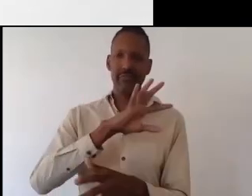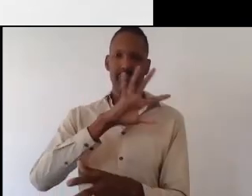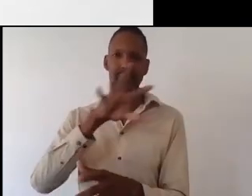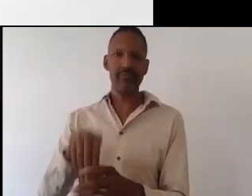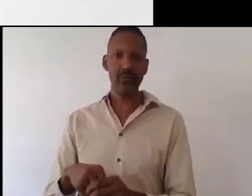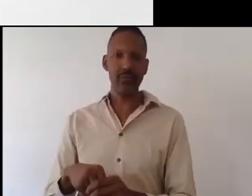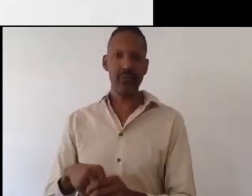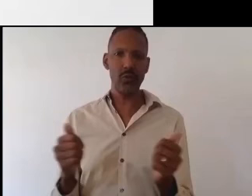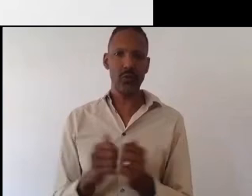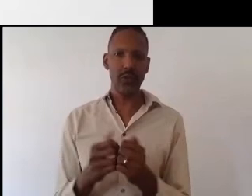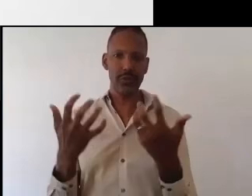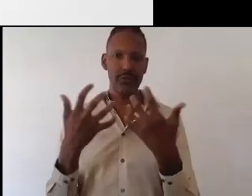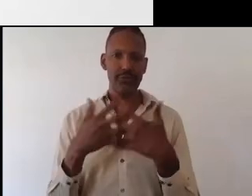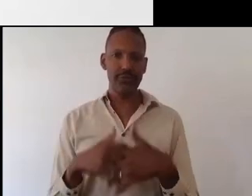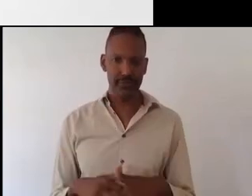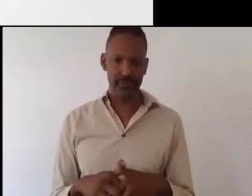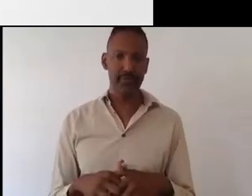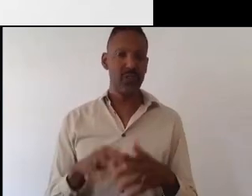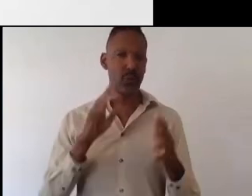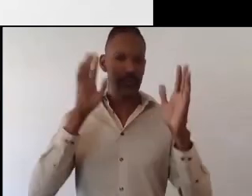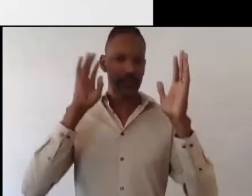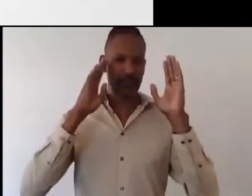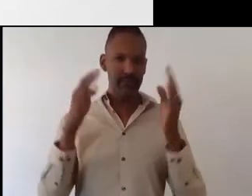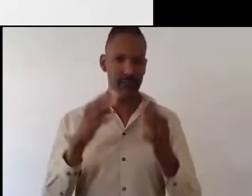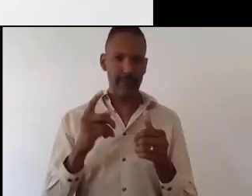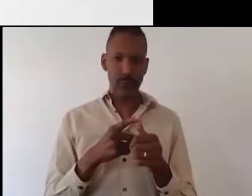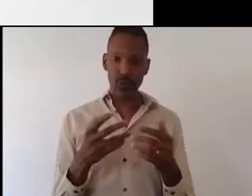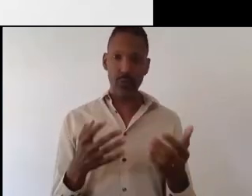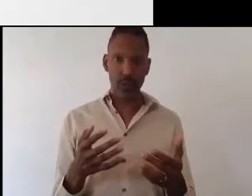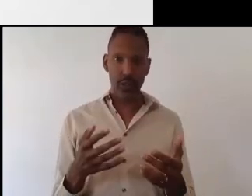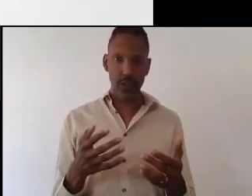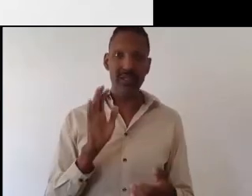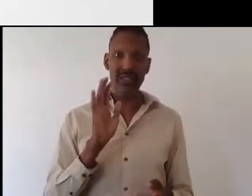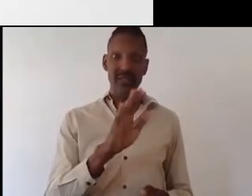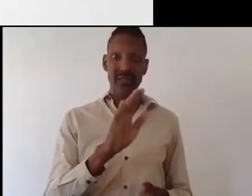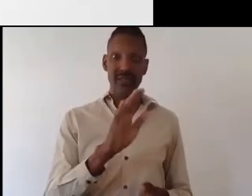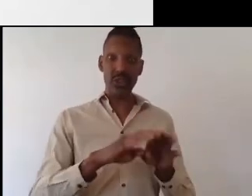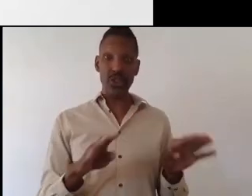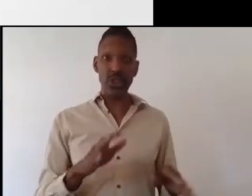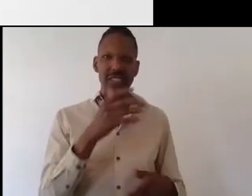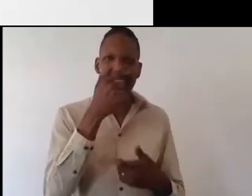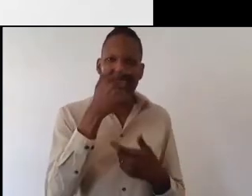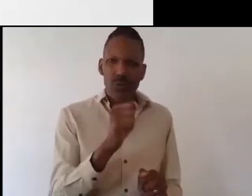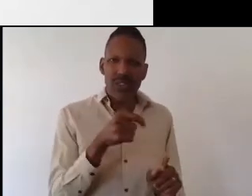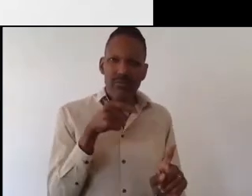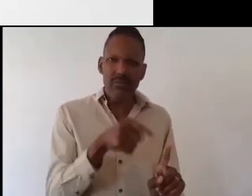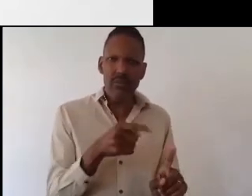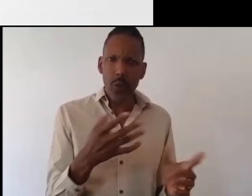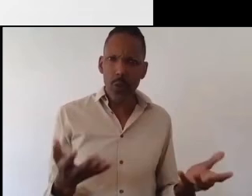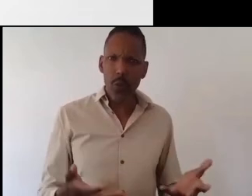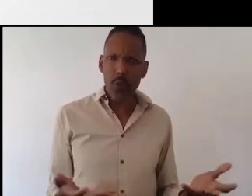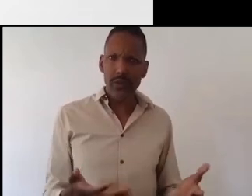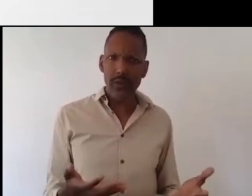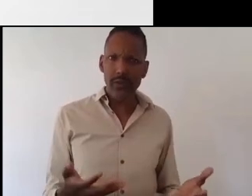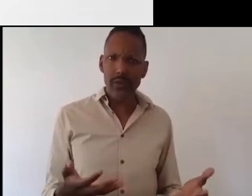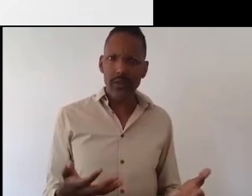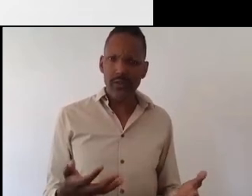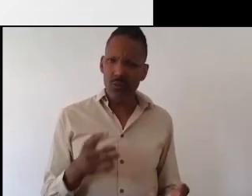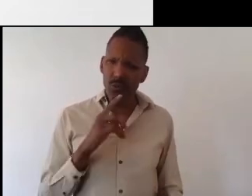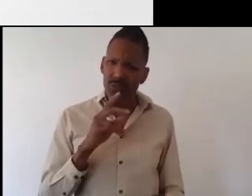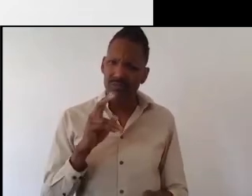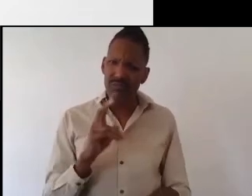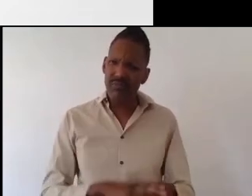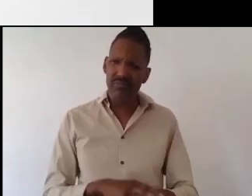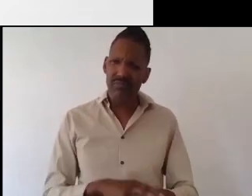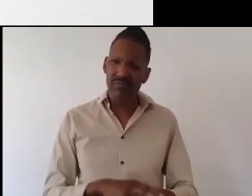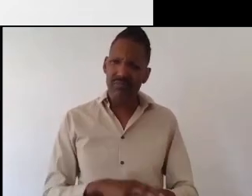idea is to focus on interest, because we know that we learn better when there's something that's of interest to us to